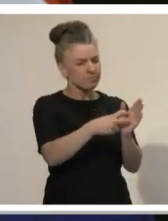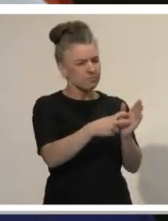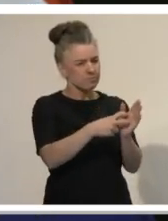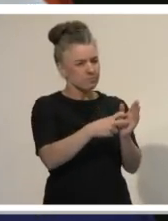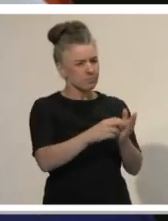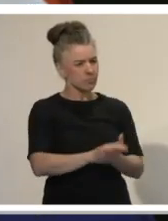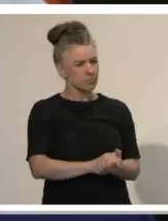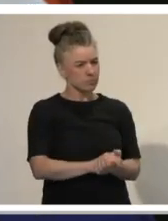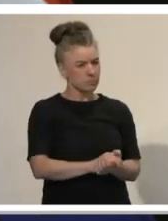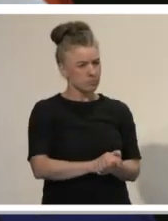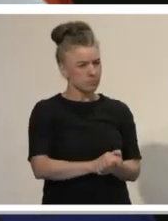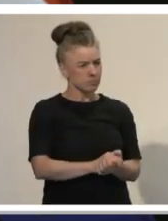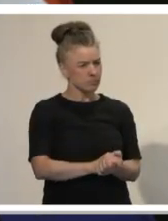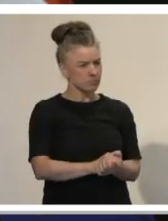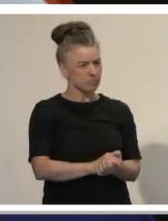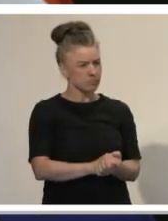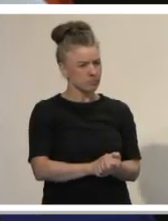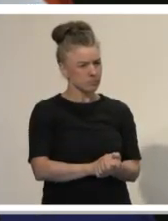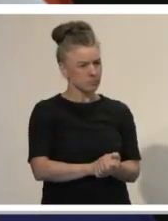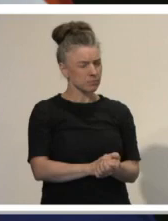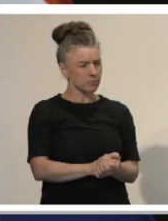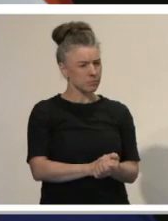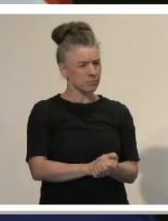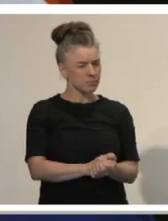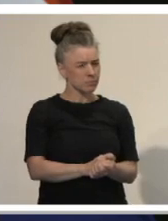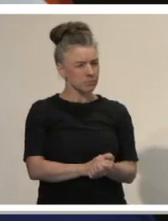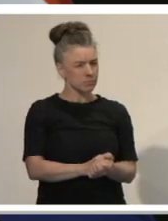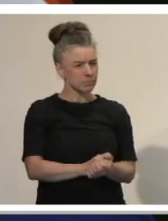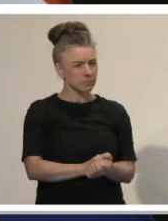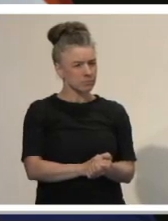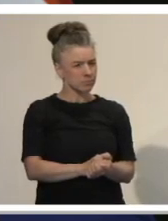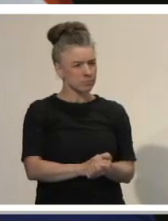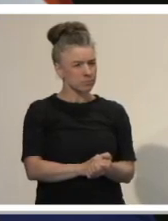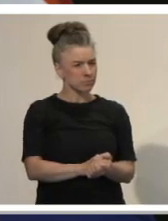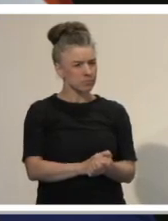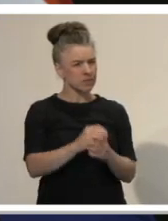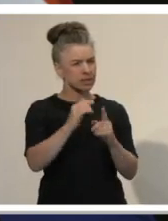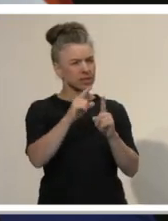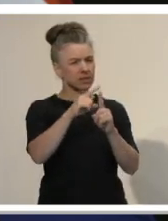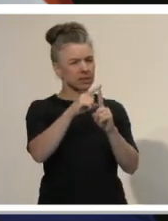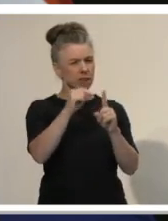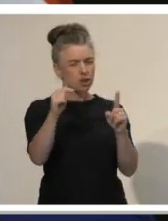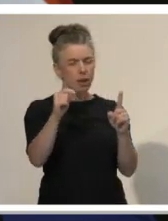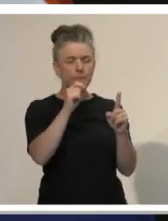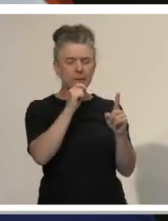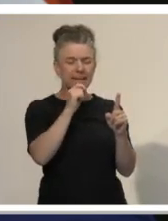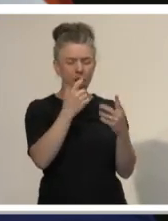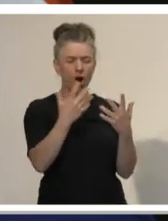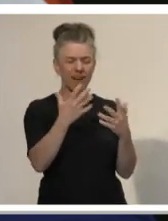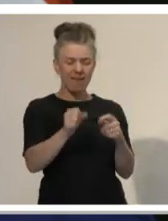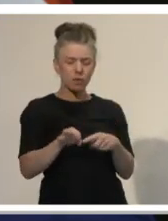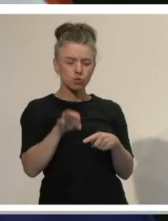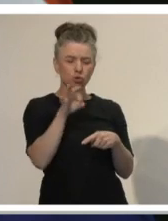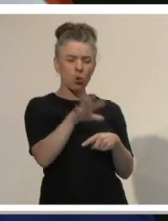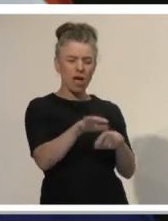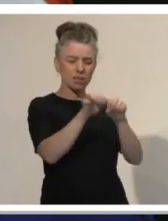subscriptions, or all New Zealand media now, I think print media, and digital media operate some sort of donation model. Will you be allowing